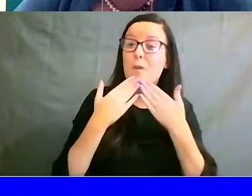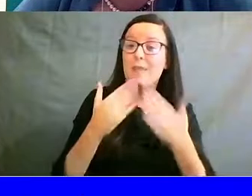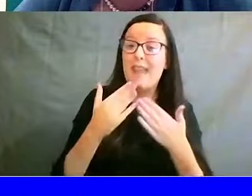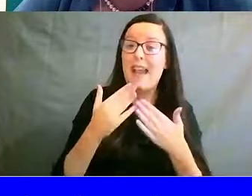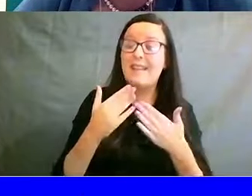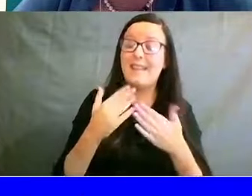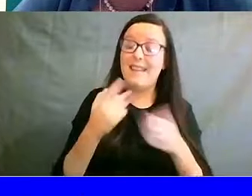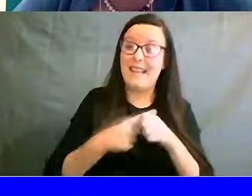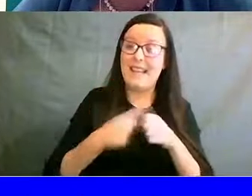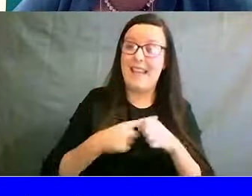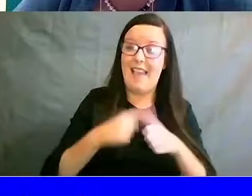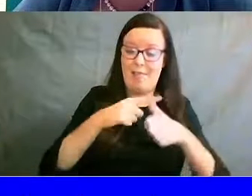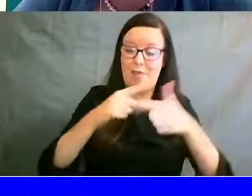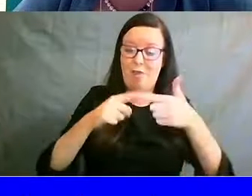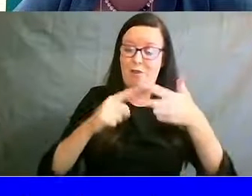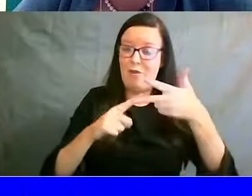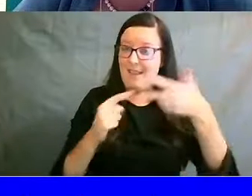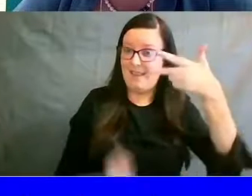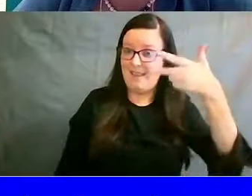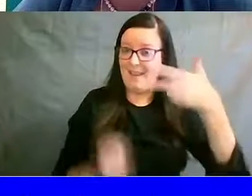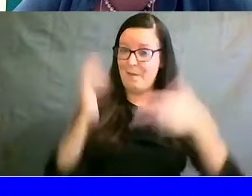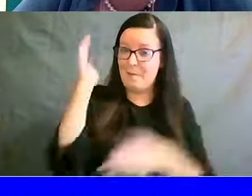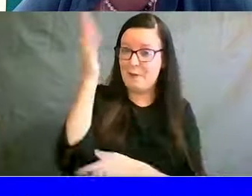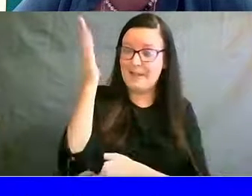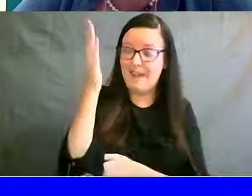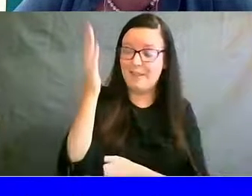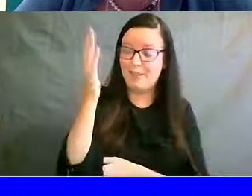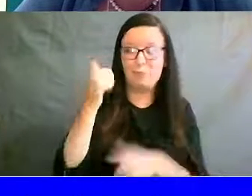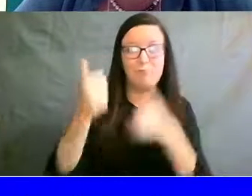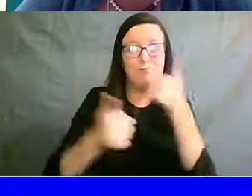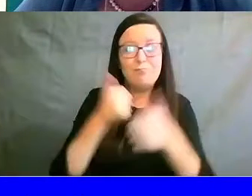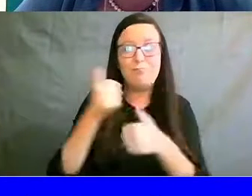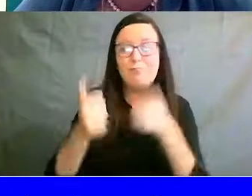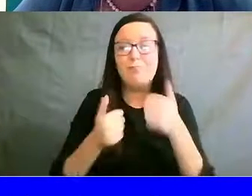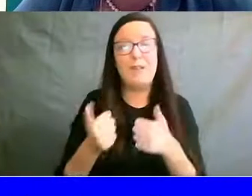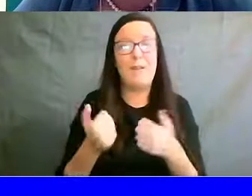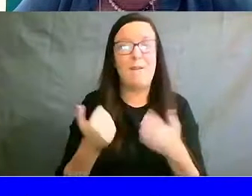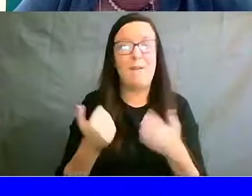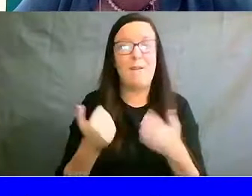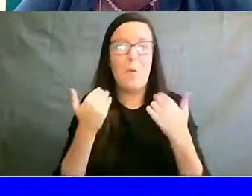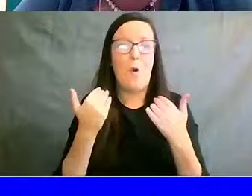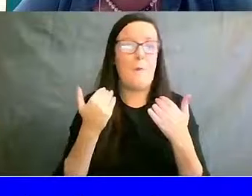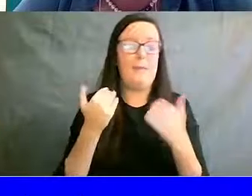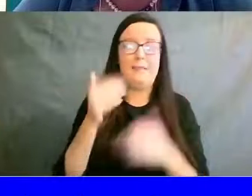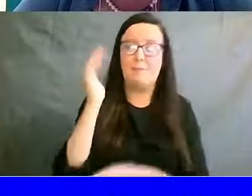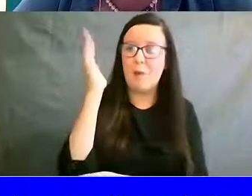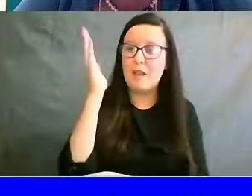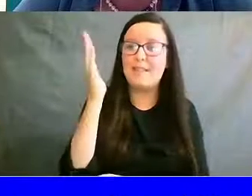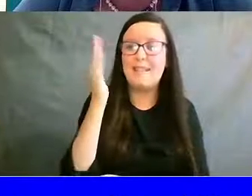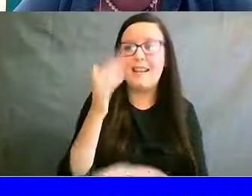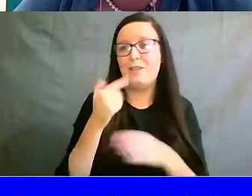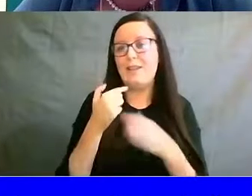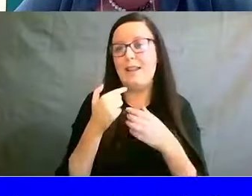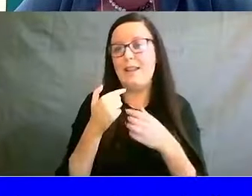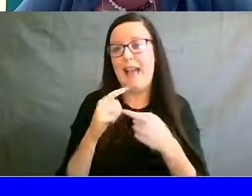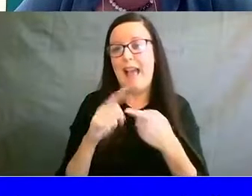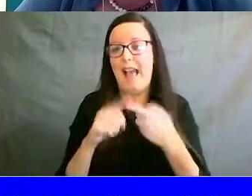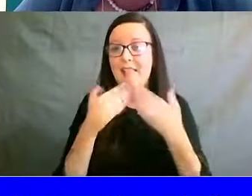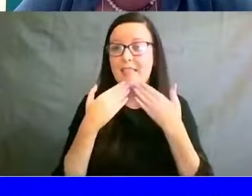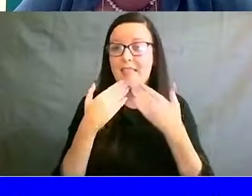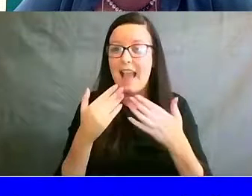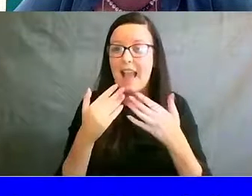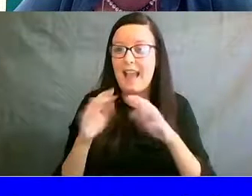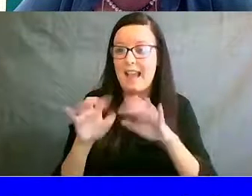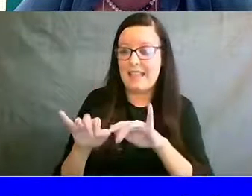Angus, Bronagh and Alan, for such excellent, informative and engaging presentations. And to thank all the tech support and